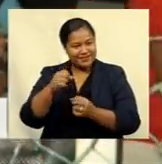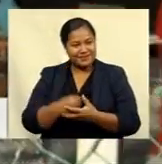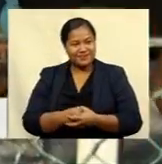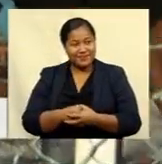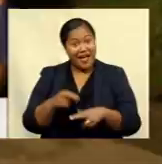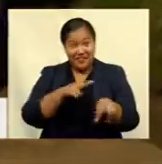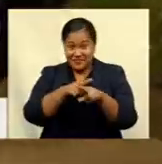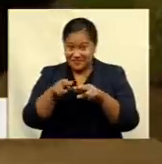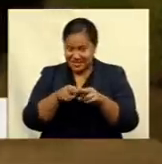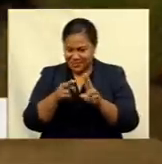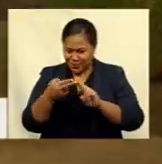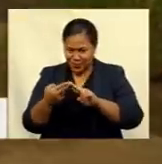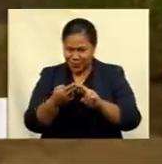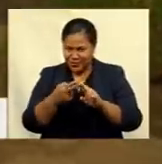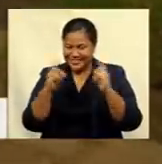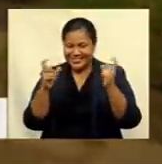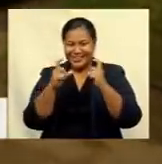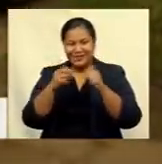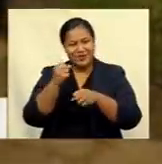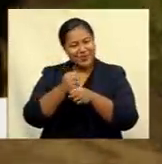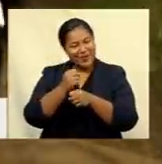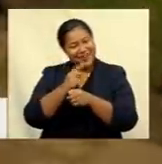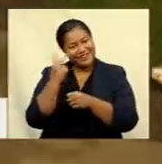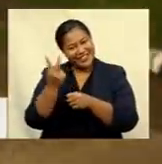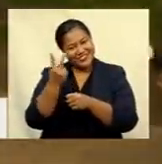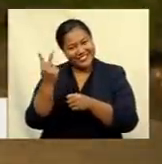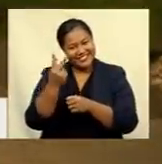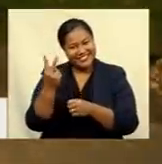And Fijians unite to celebrate gold victory.